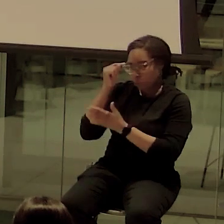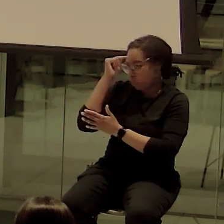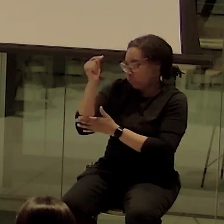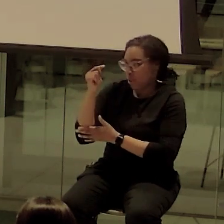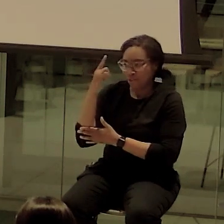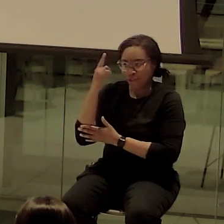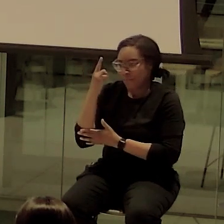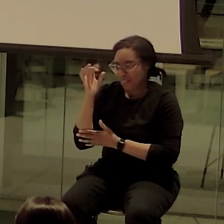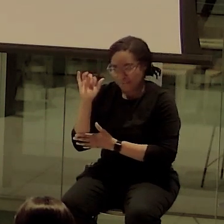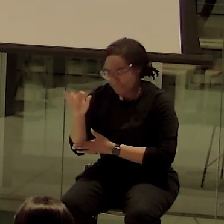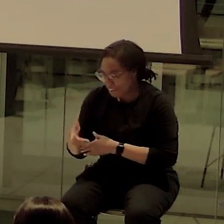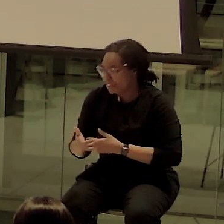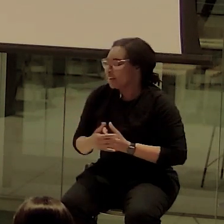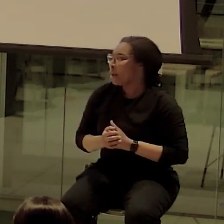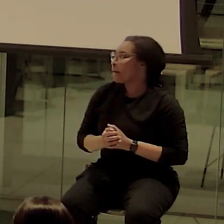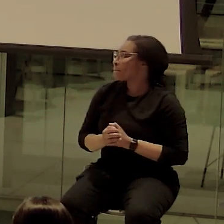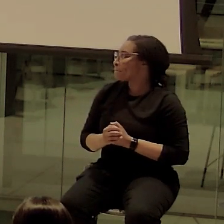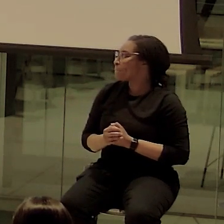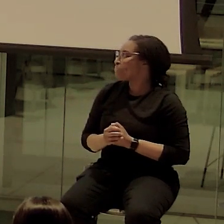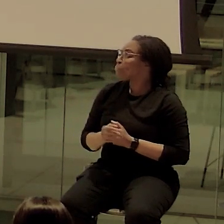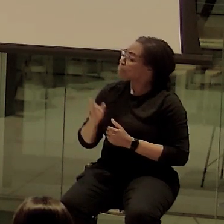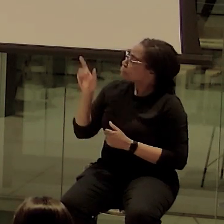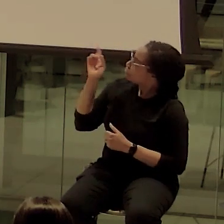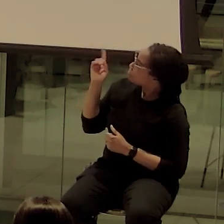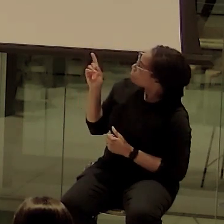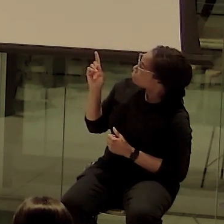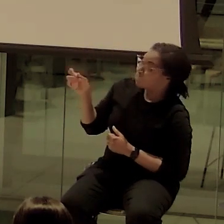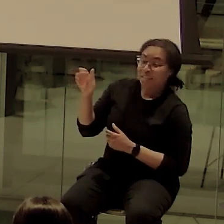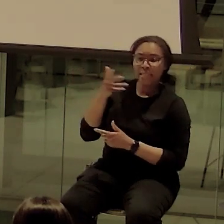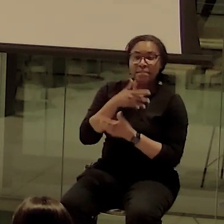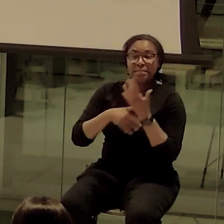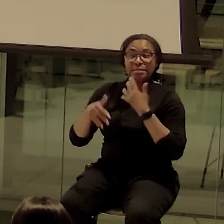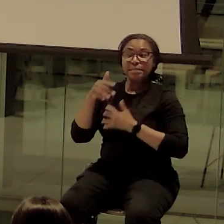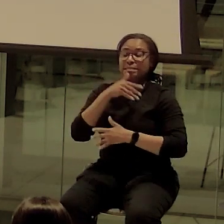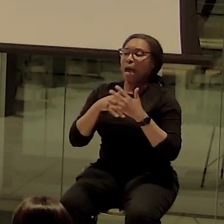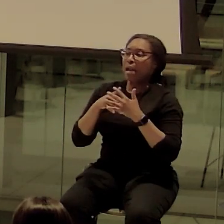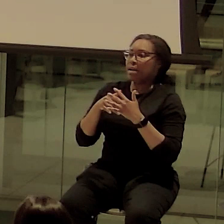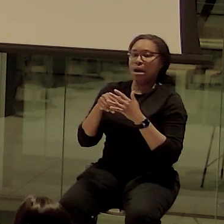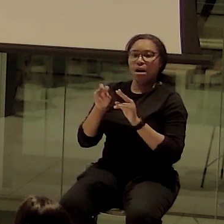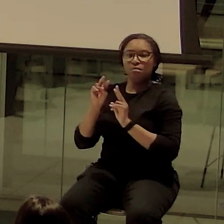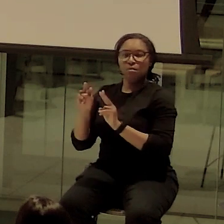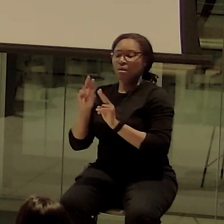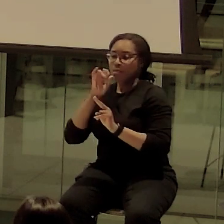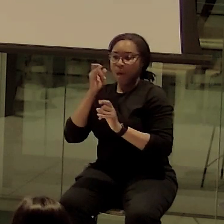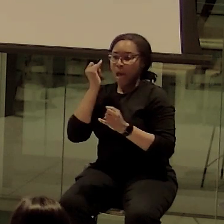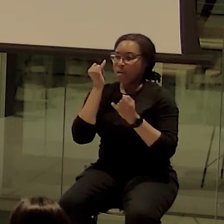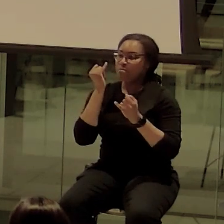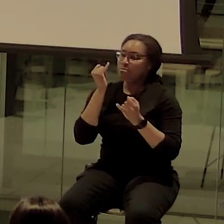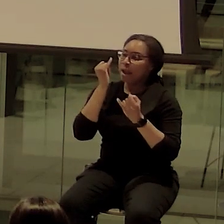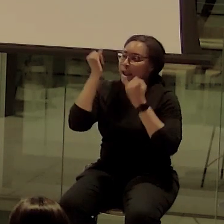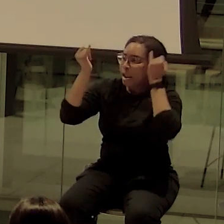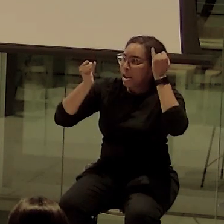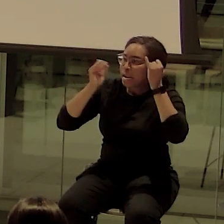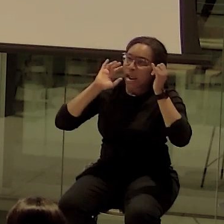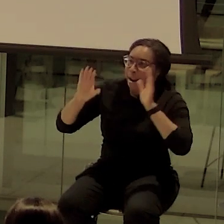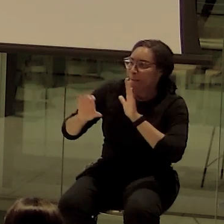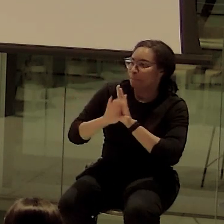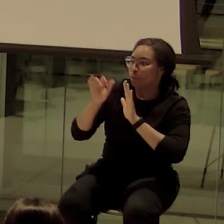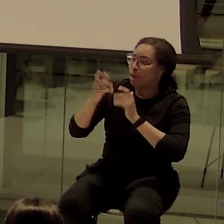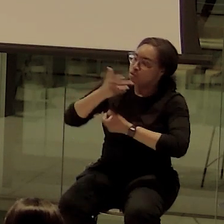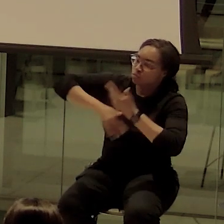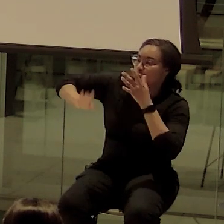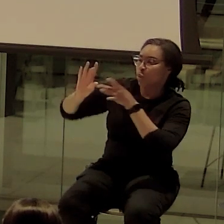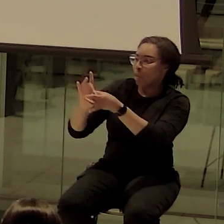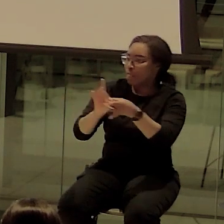about Guy Debord, he argues that the Society of Spectacle is not a collection of images, but instead it's the social relations among people, which